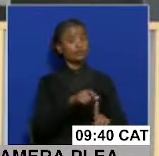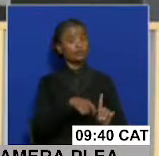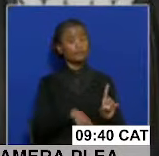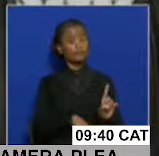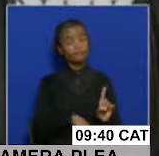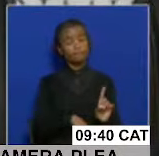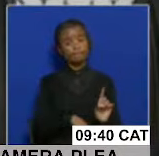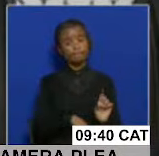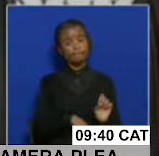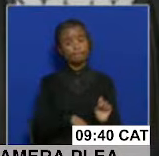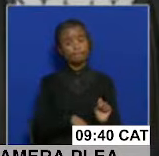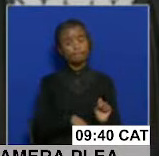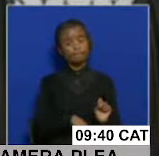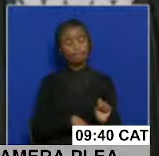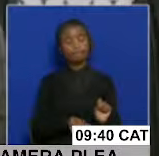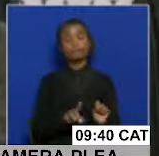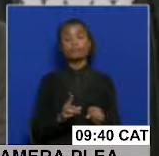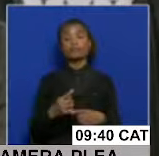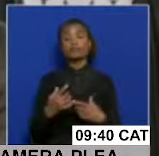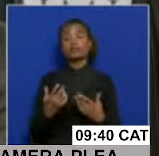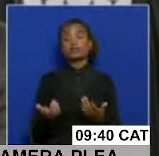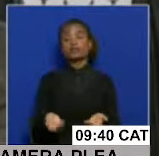we accept that,